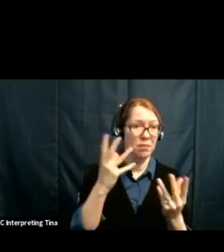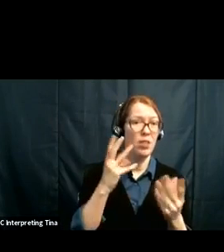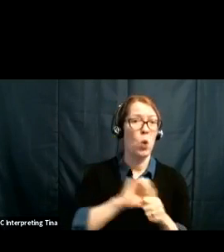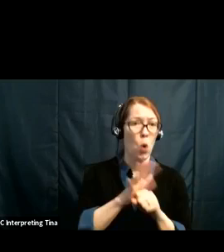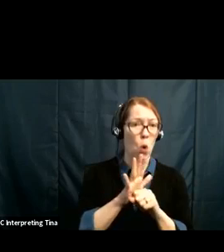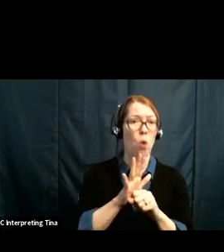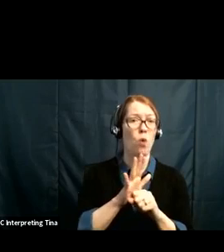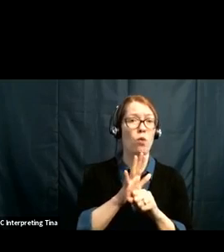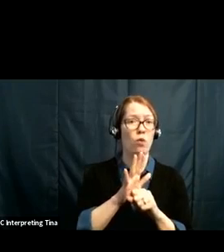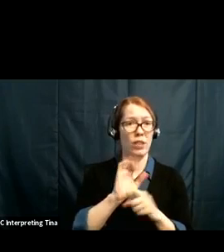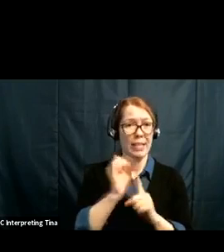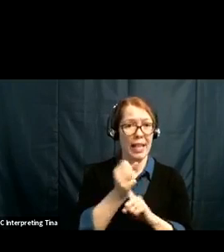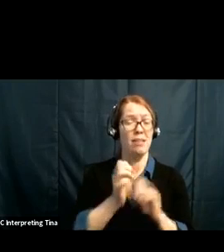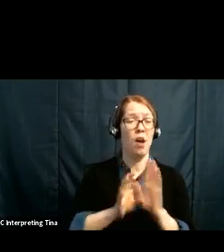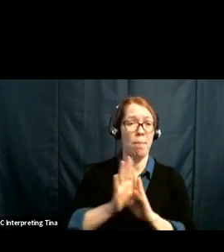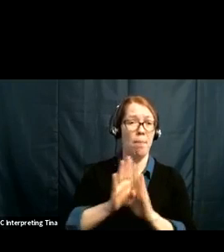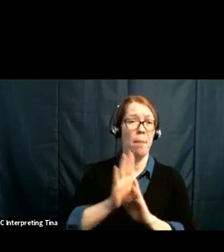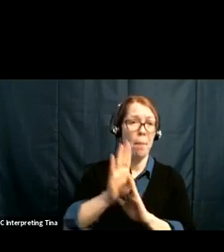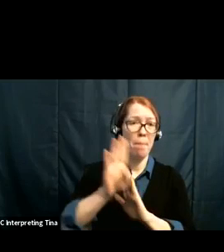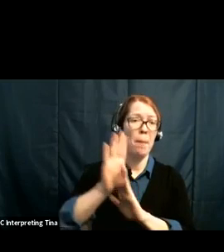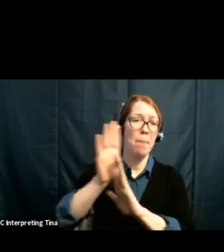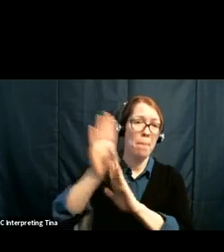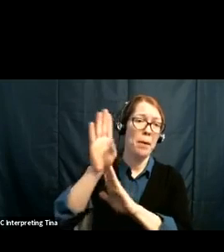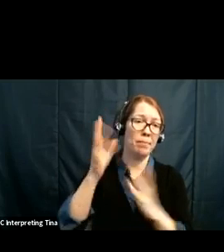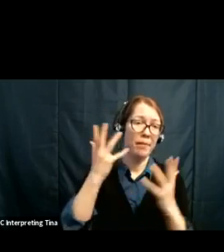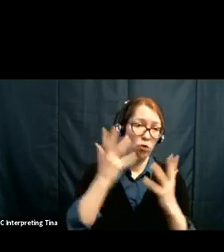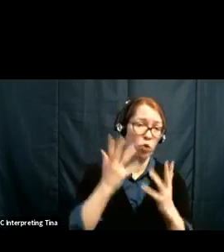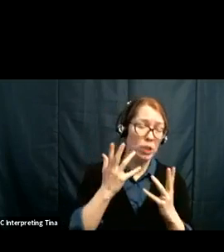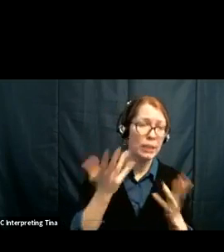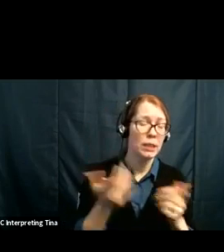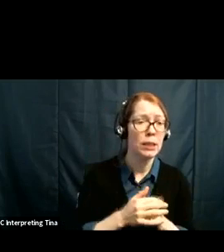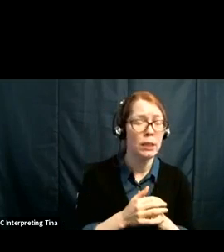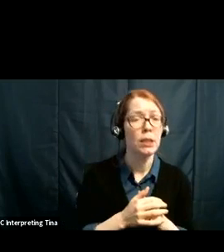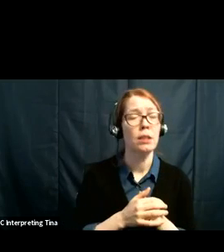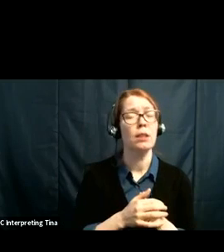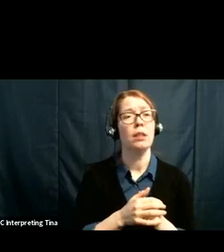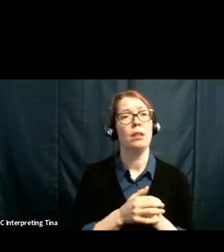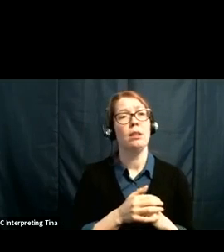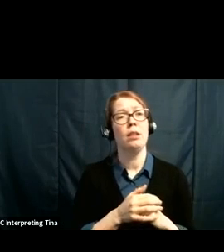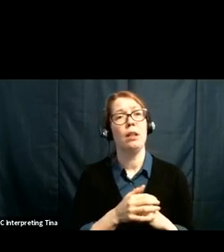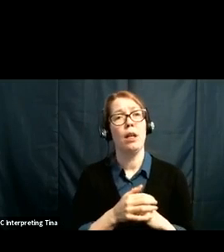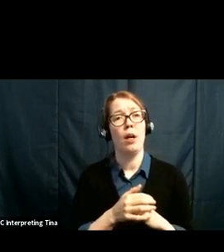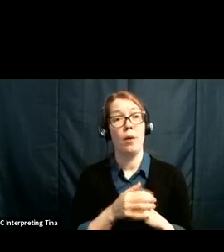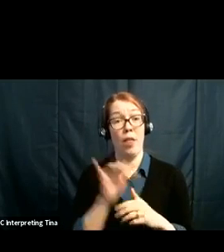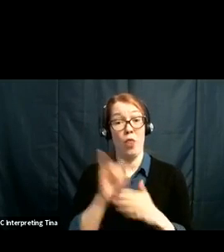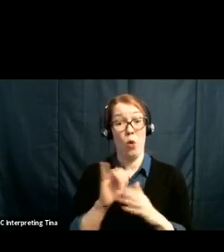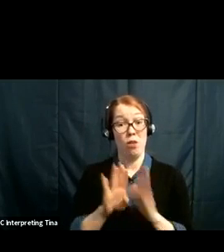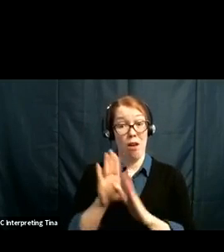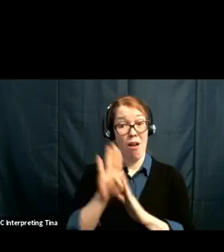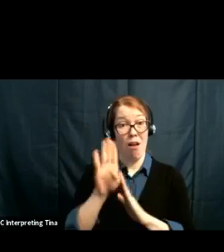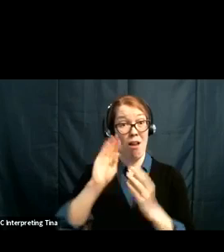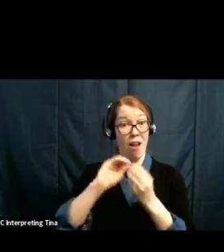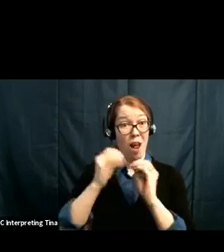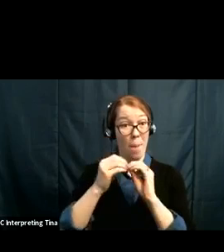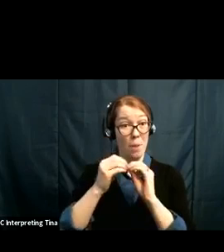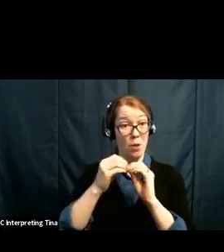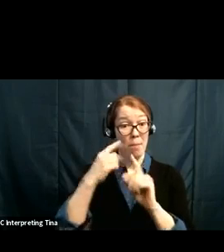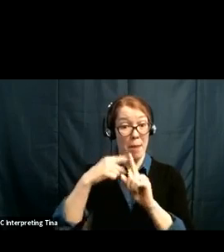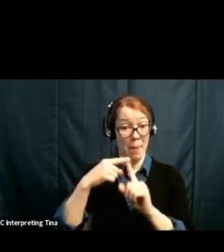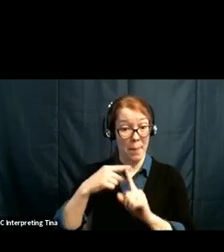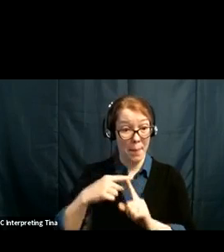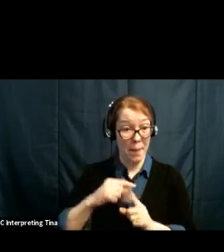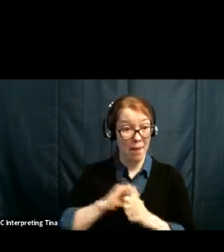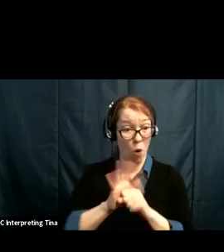are going up, and unfortunately, along with those increasing number of people testing positive for